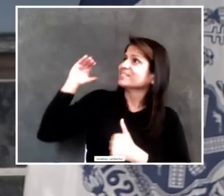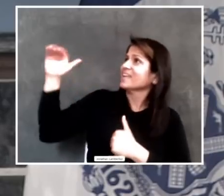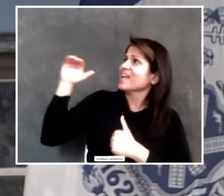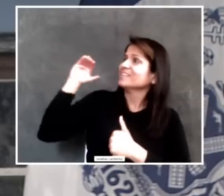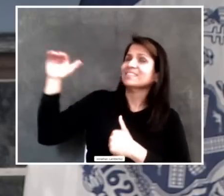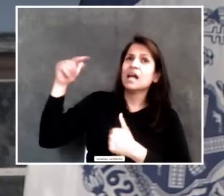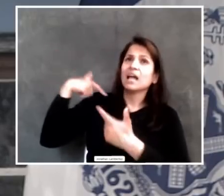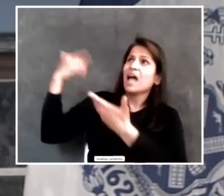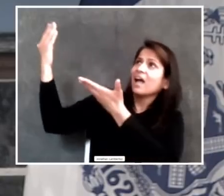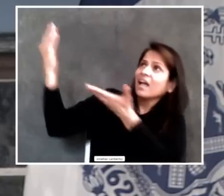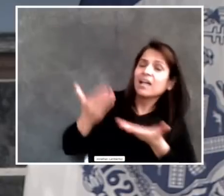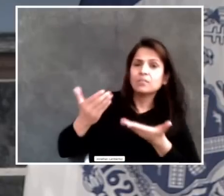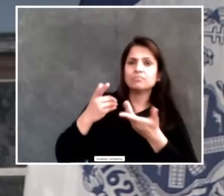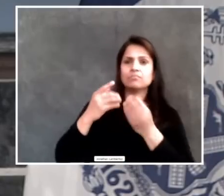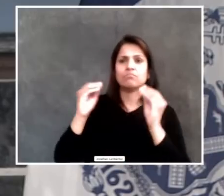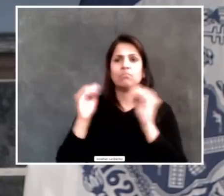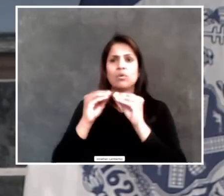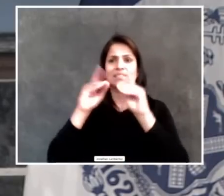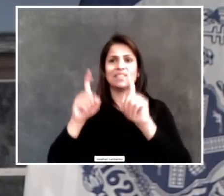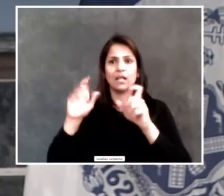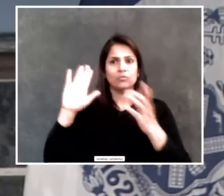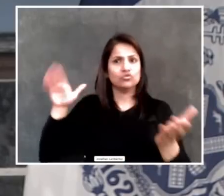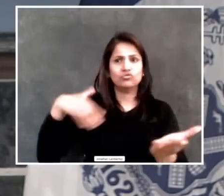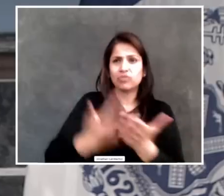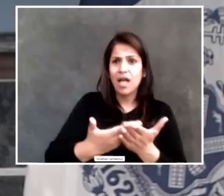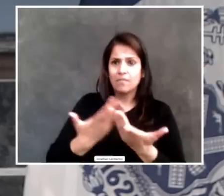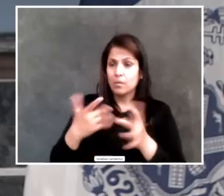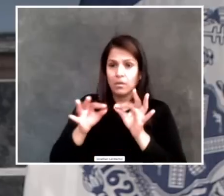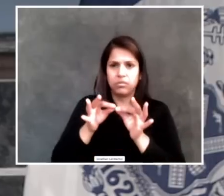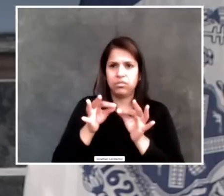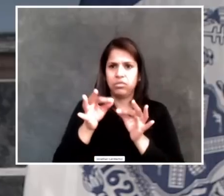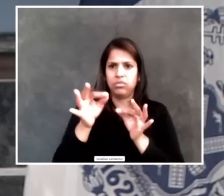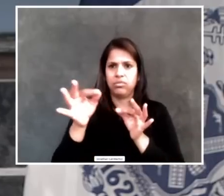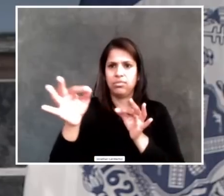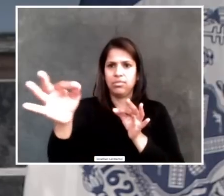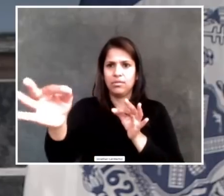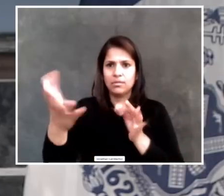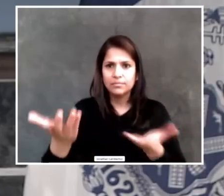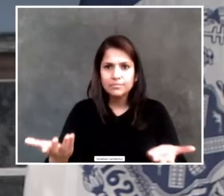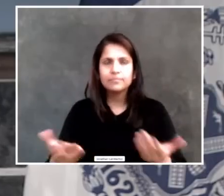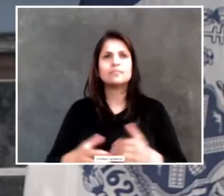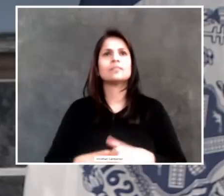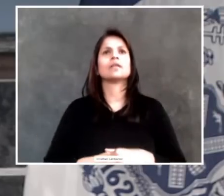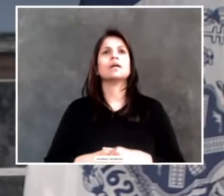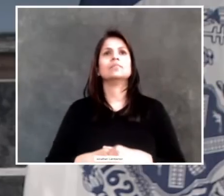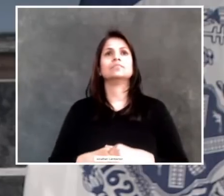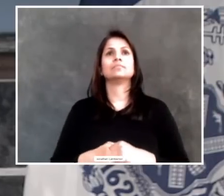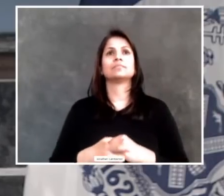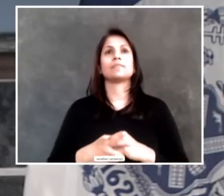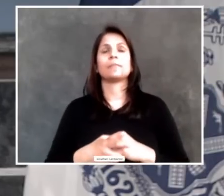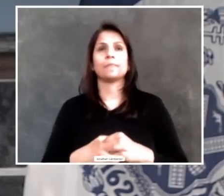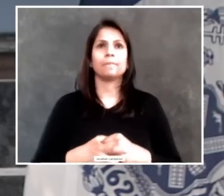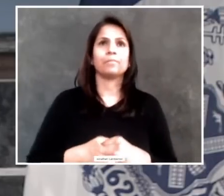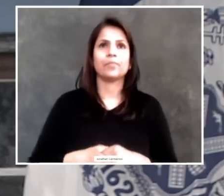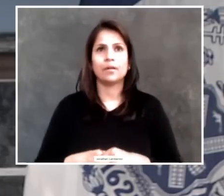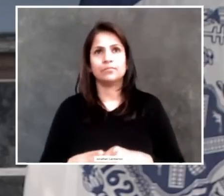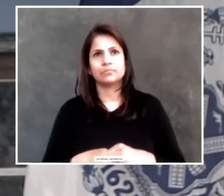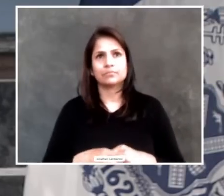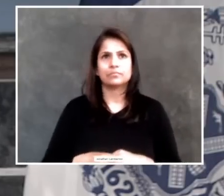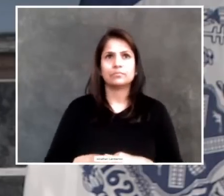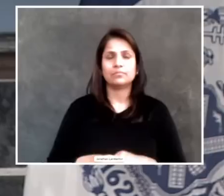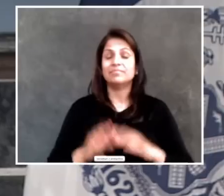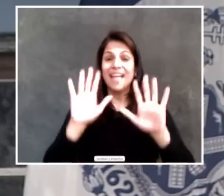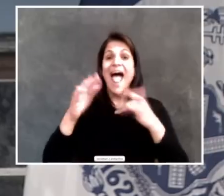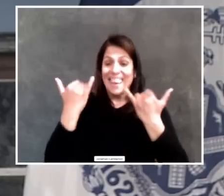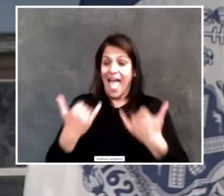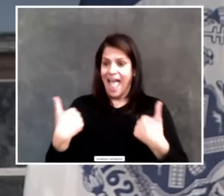It's still not enough. But at least we've had enough to say we can focus on the people in greatest need, the testing that's actually about saving lives. And I'm